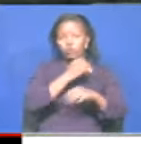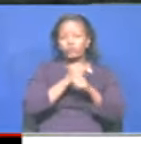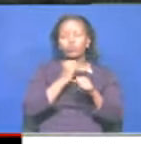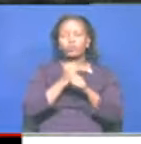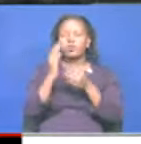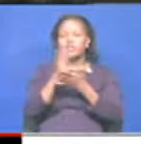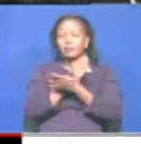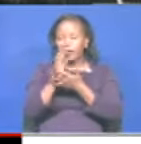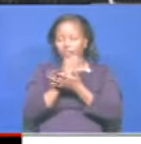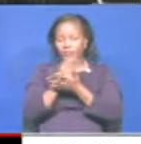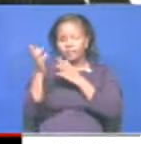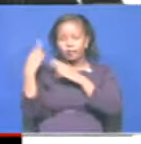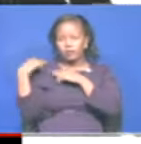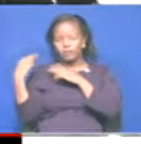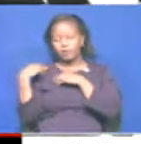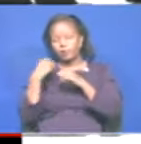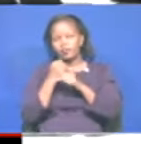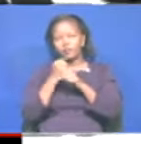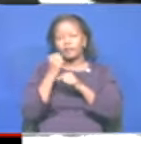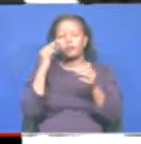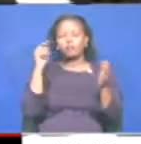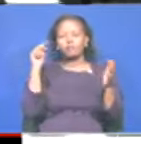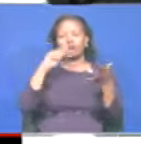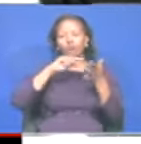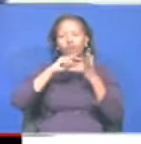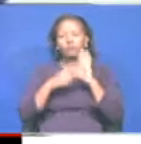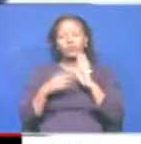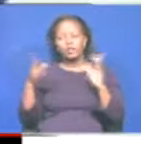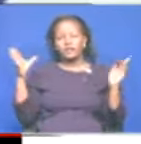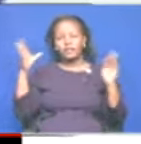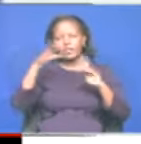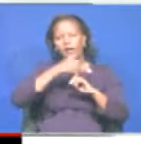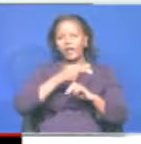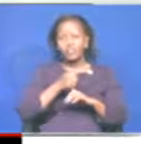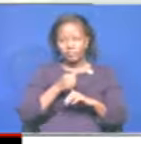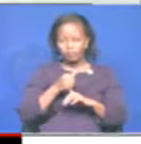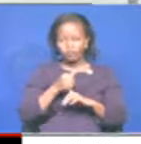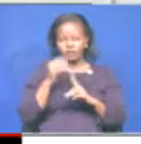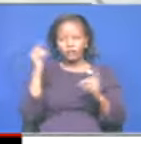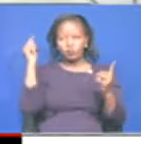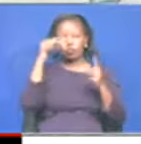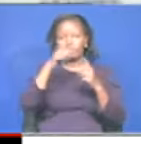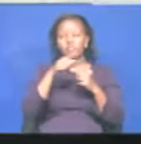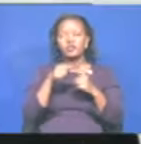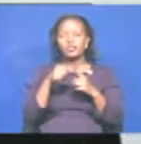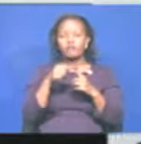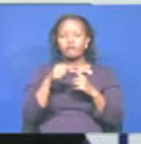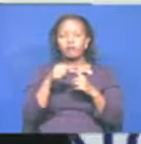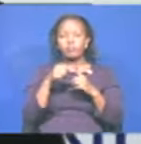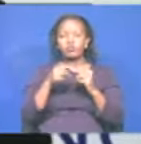project achieves it and its intended objective. For Lunchtime News, I'm Cheryl Abade.